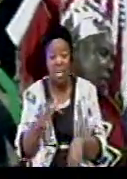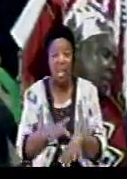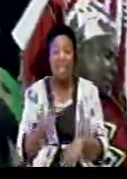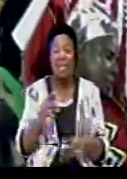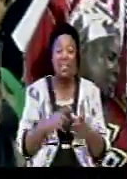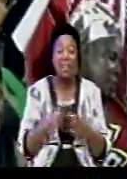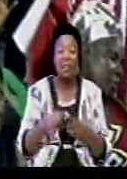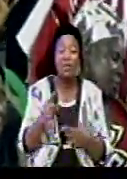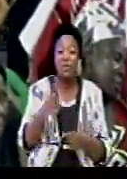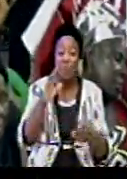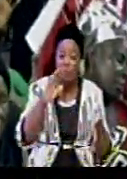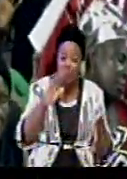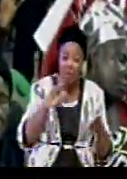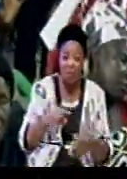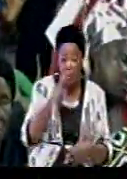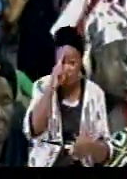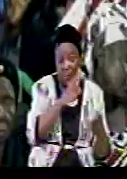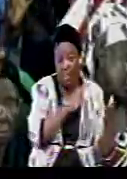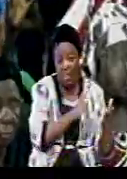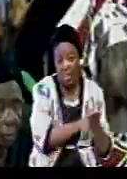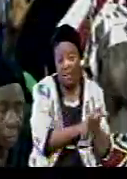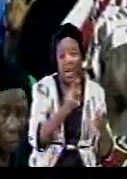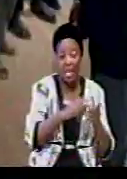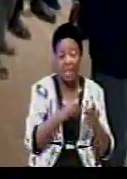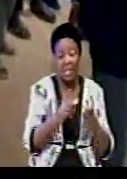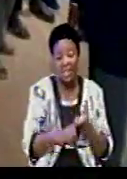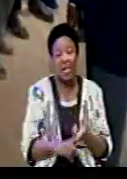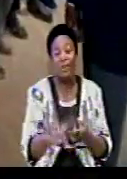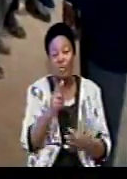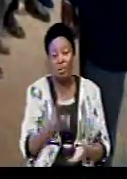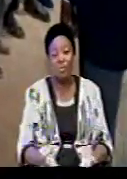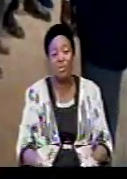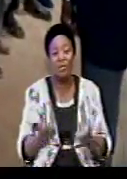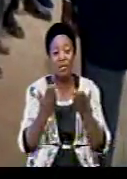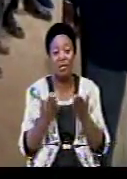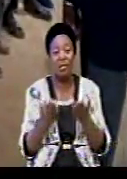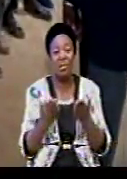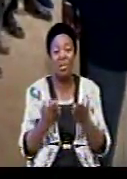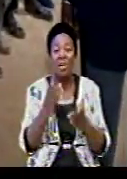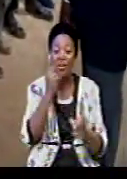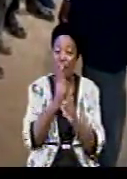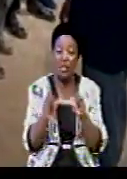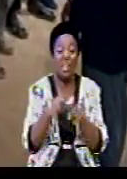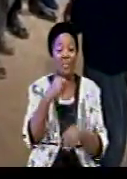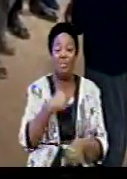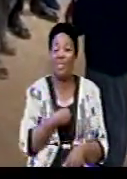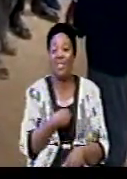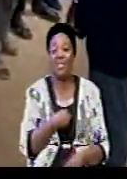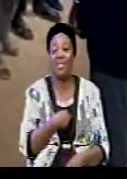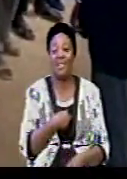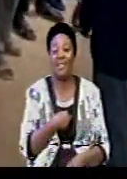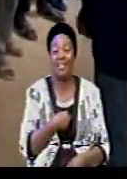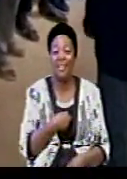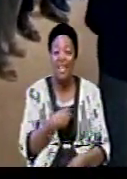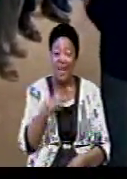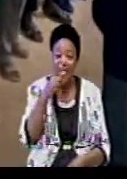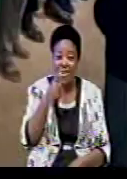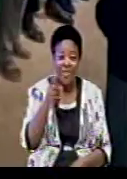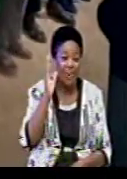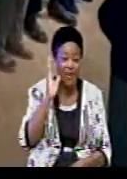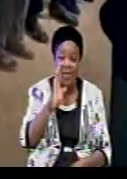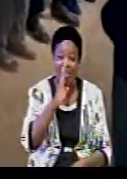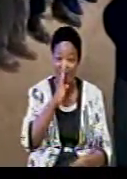Deliverance. Raise up your hand. Touch the other place where you have the problem. It's coming. When you